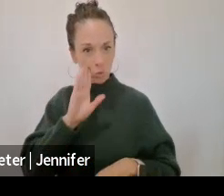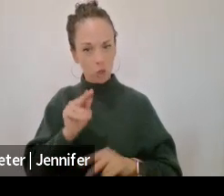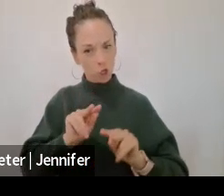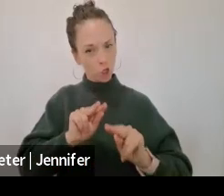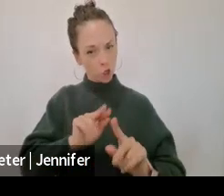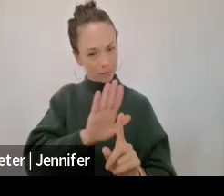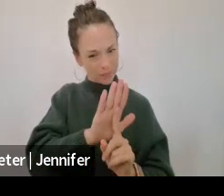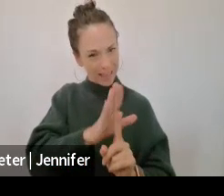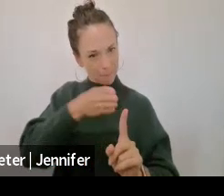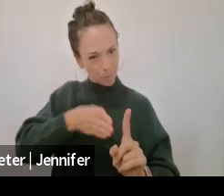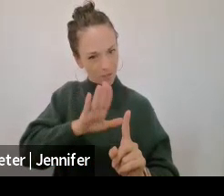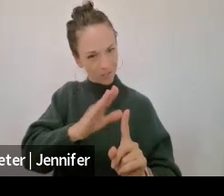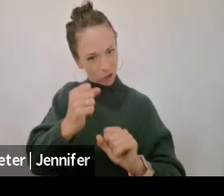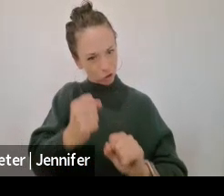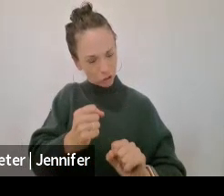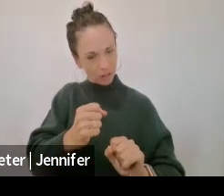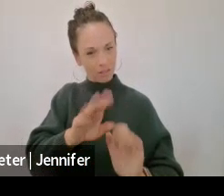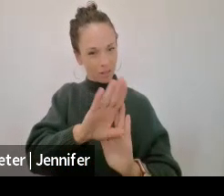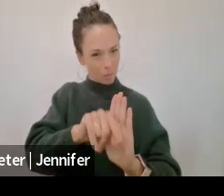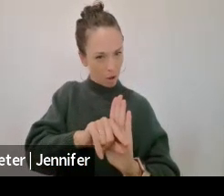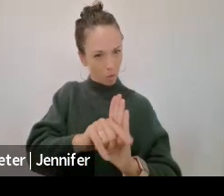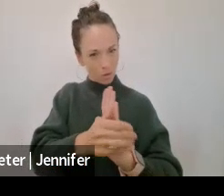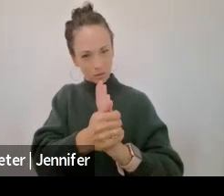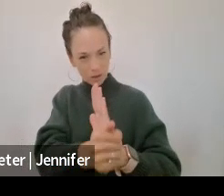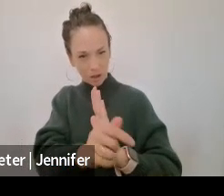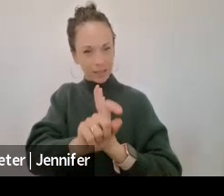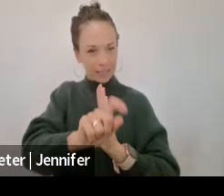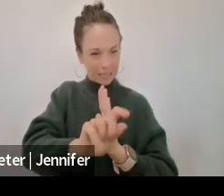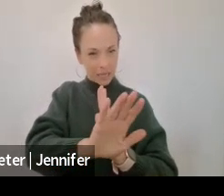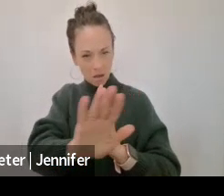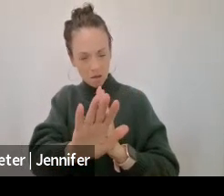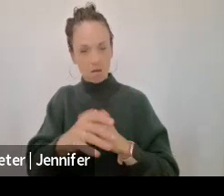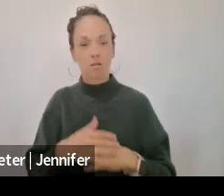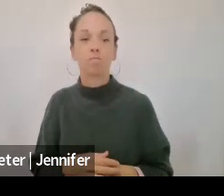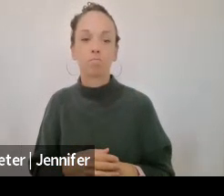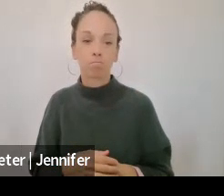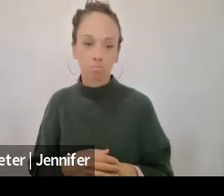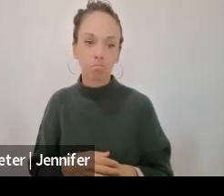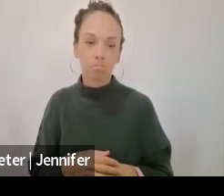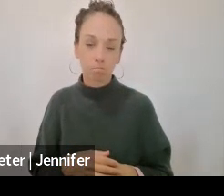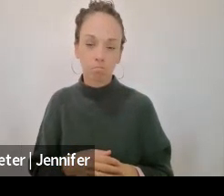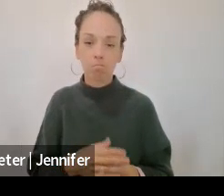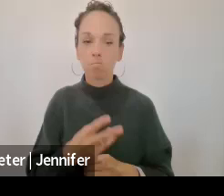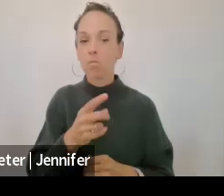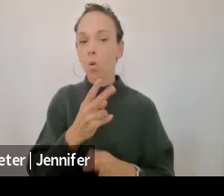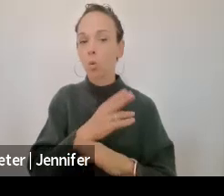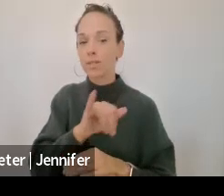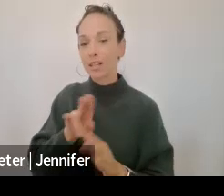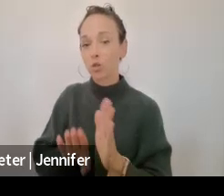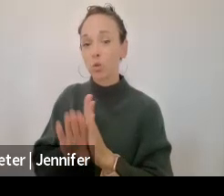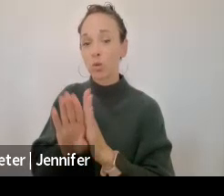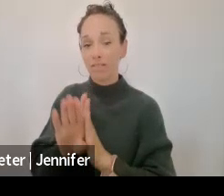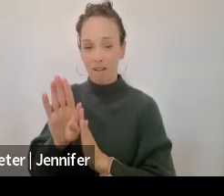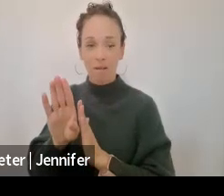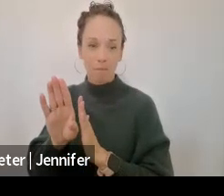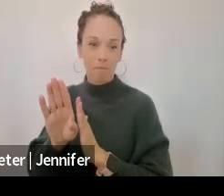strengths, backgrounds, talents, needs in the design, implementation, and evaluation of services in